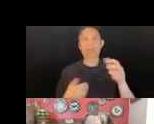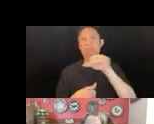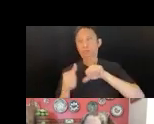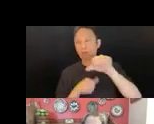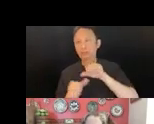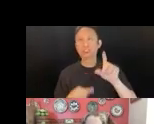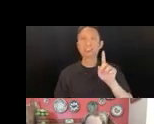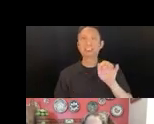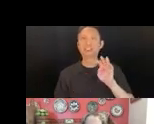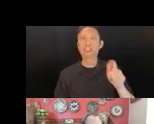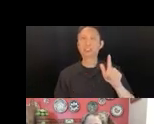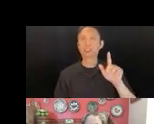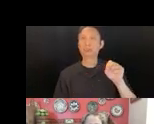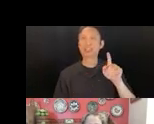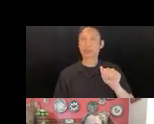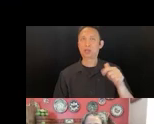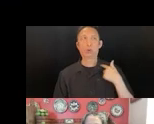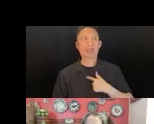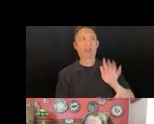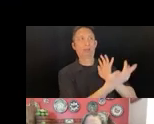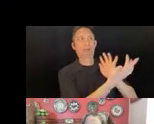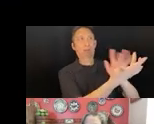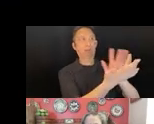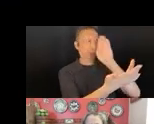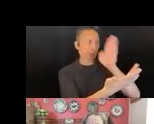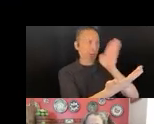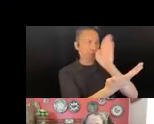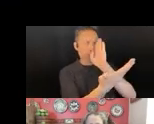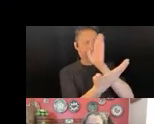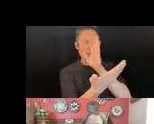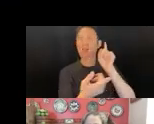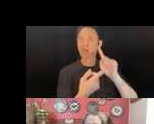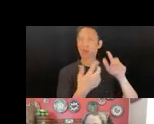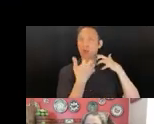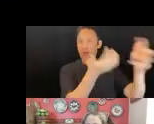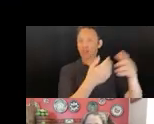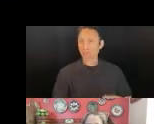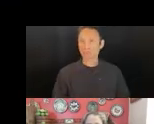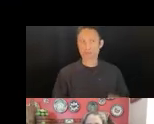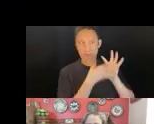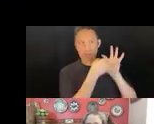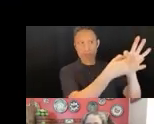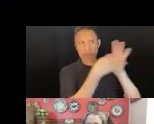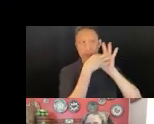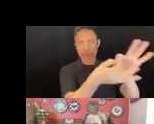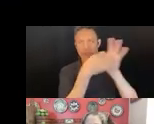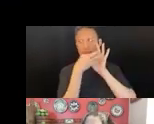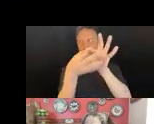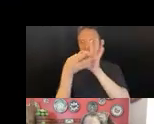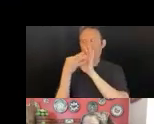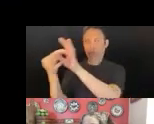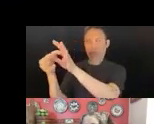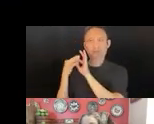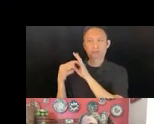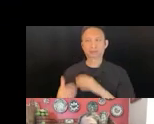to the audience. So whereas artists, yes, a couple of generations ago had nothing to do with marketing their